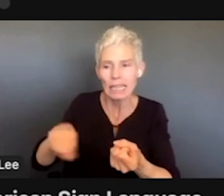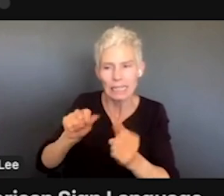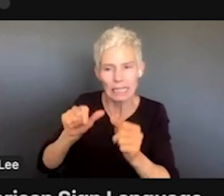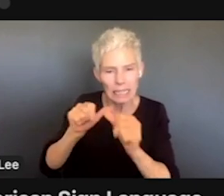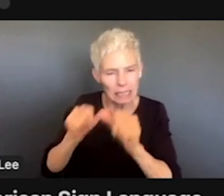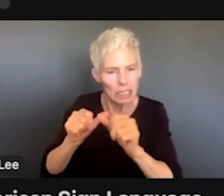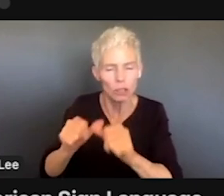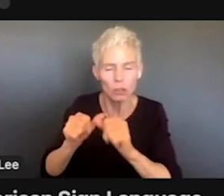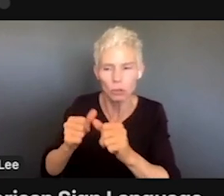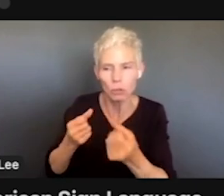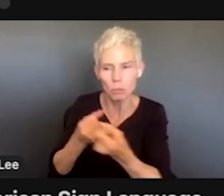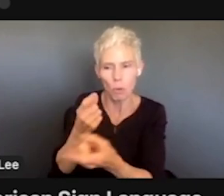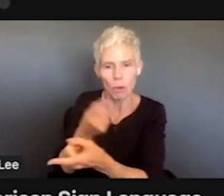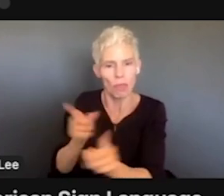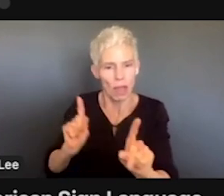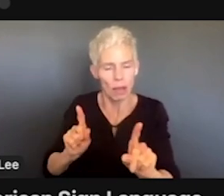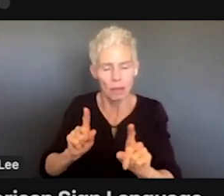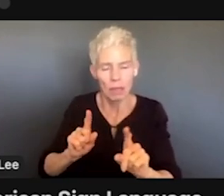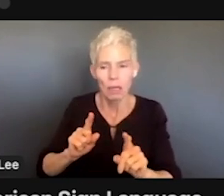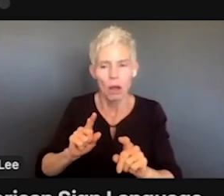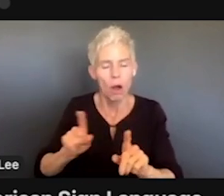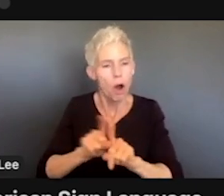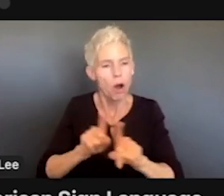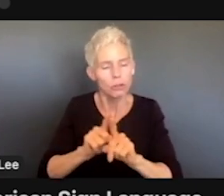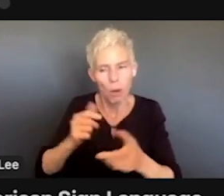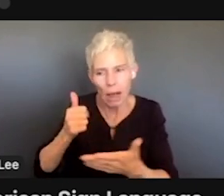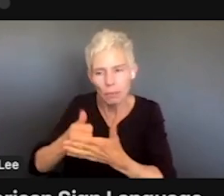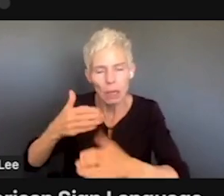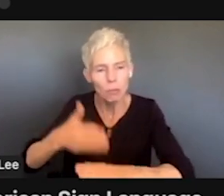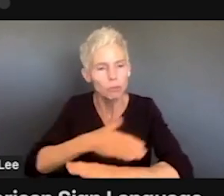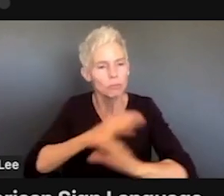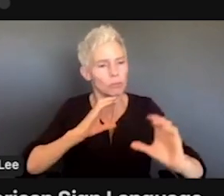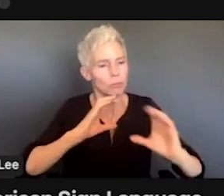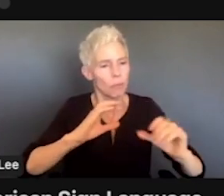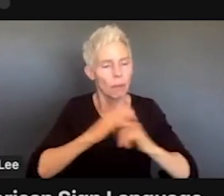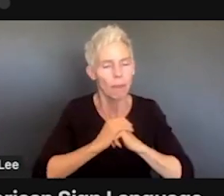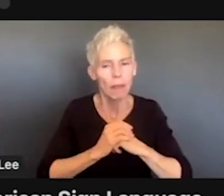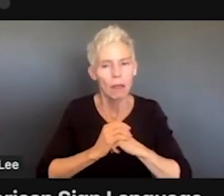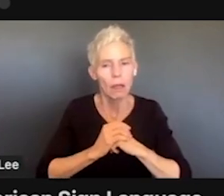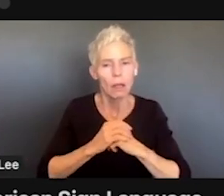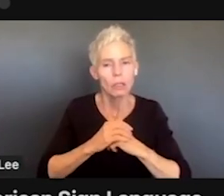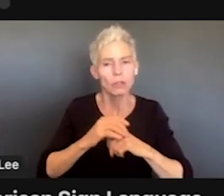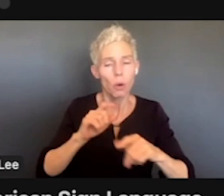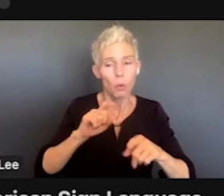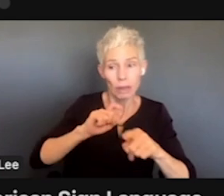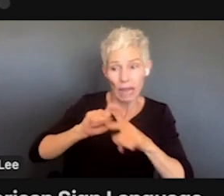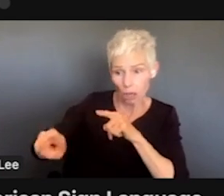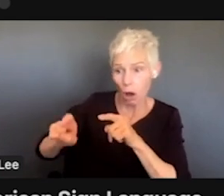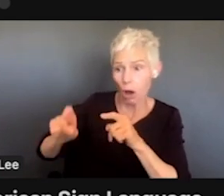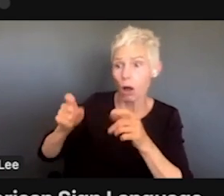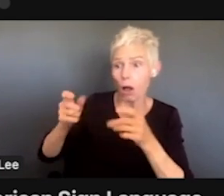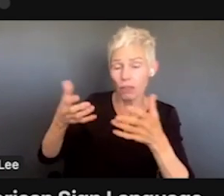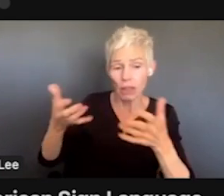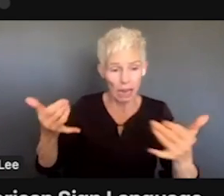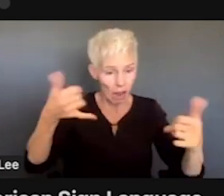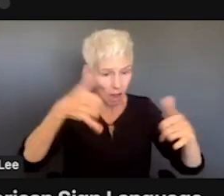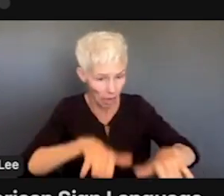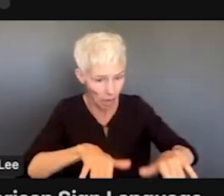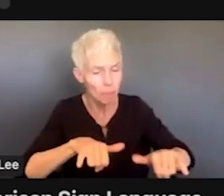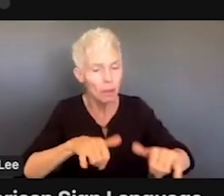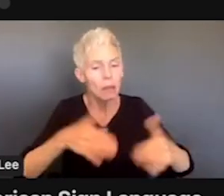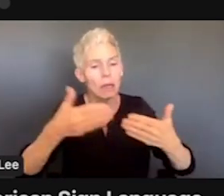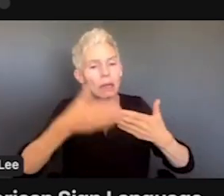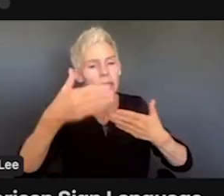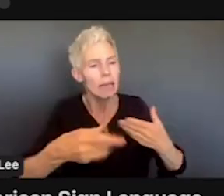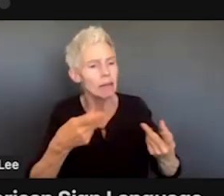communicate. Lots of work to do there. And that what happens after the call is really important, that it's important to have services that are going